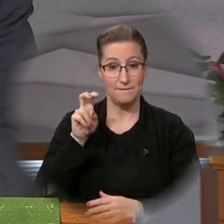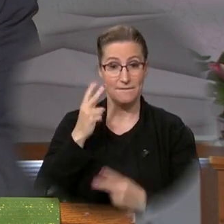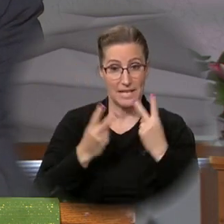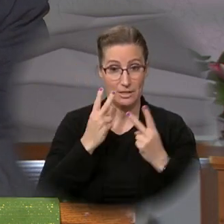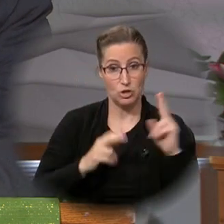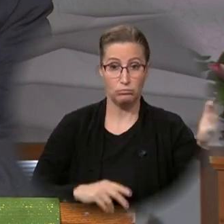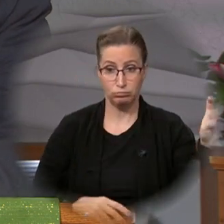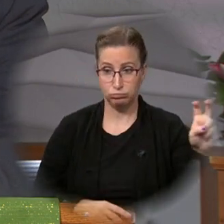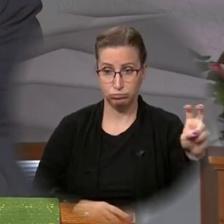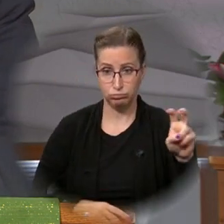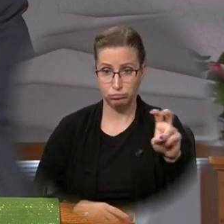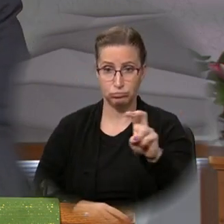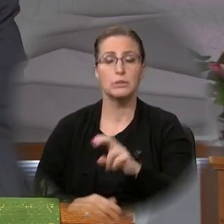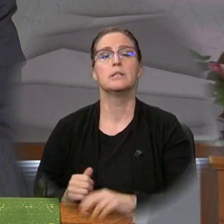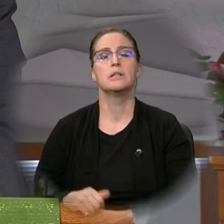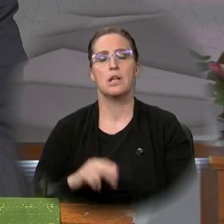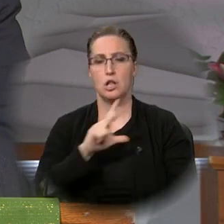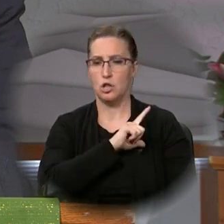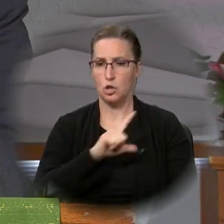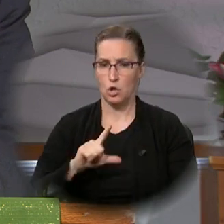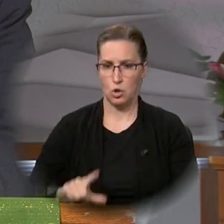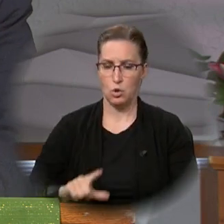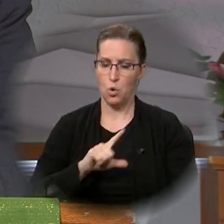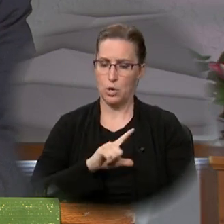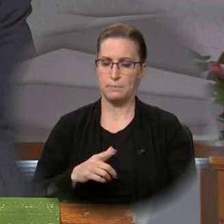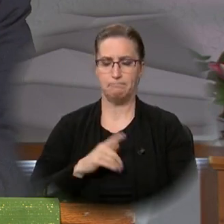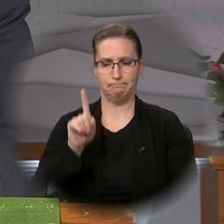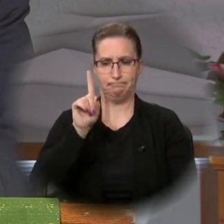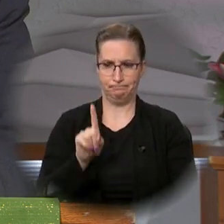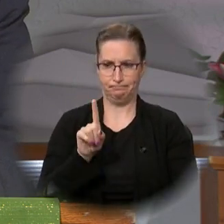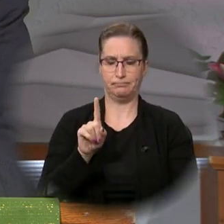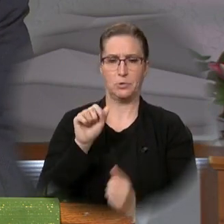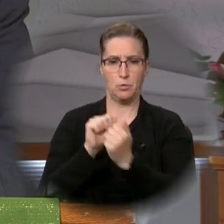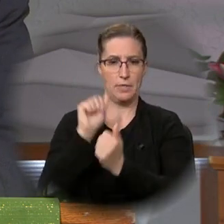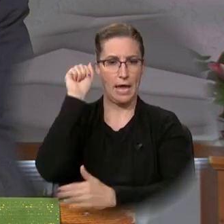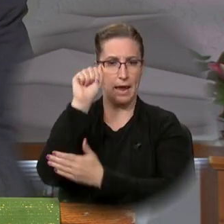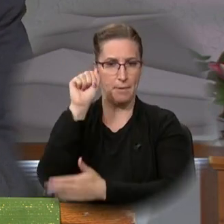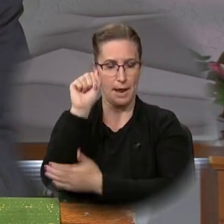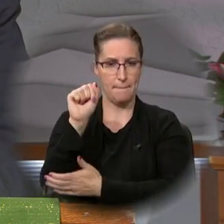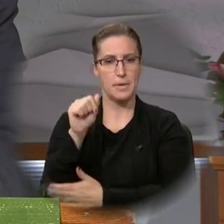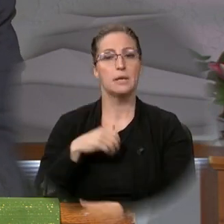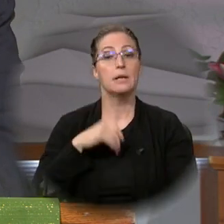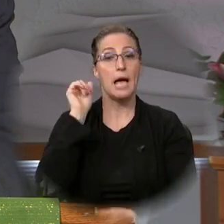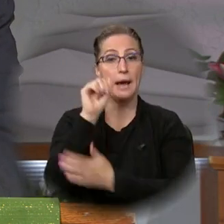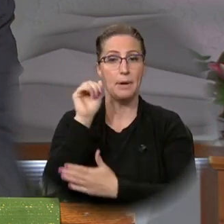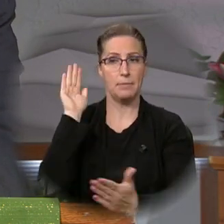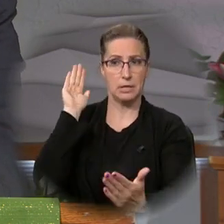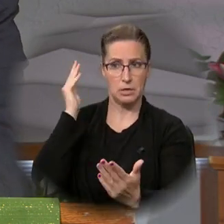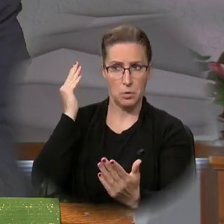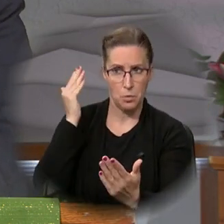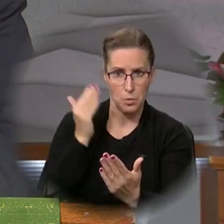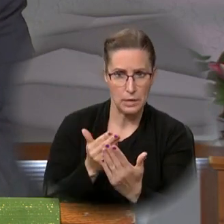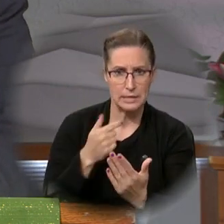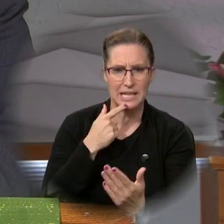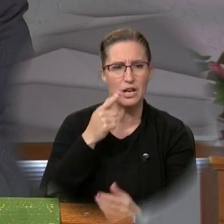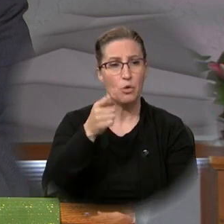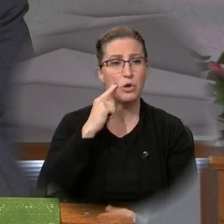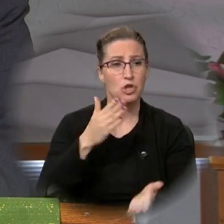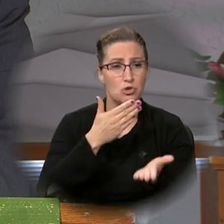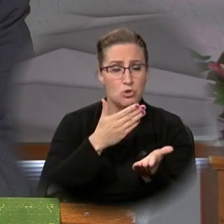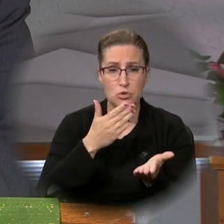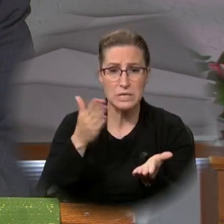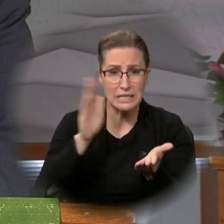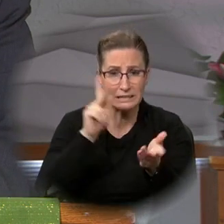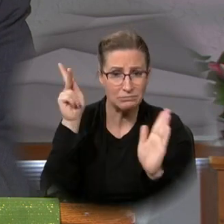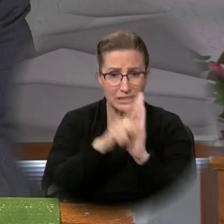toward Sodom, the Lord remained standing before Abraham. Then Abraham drew nearer and said, will you sweep away the innocent